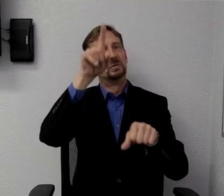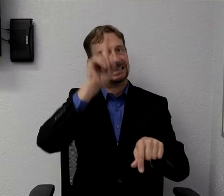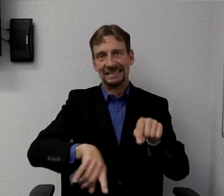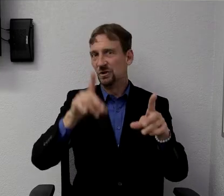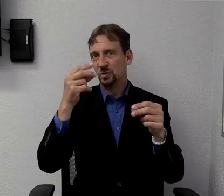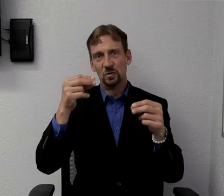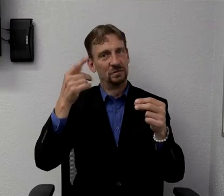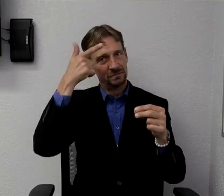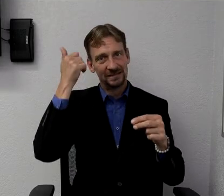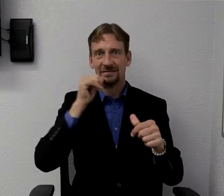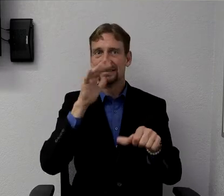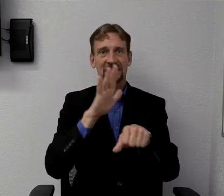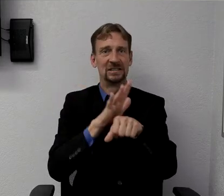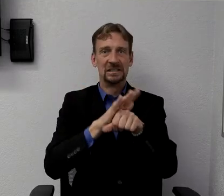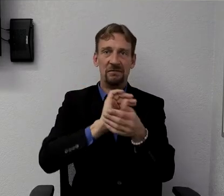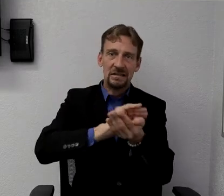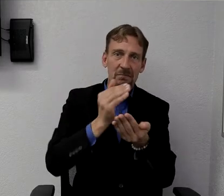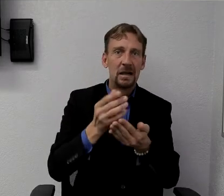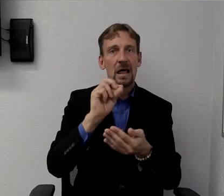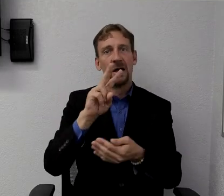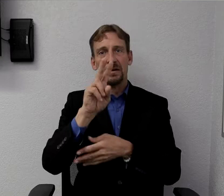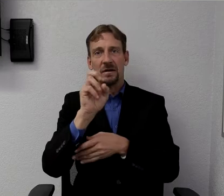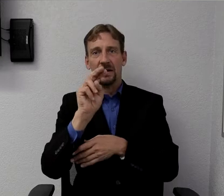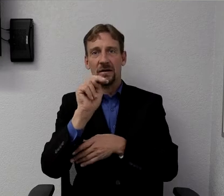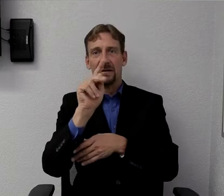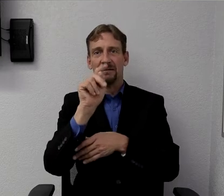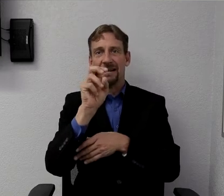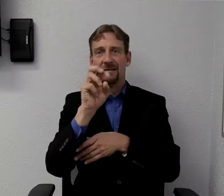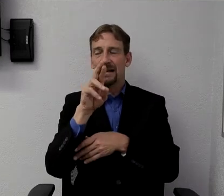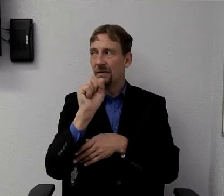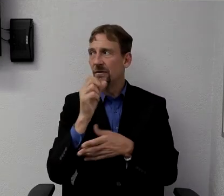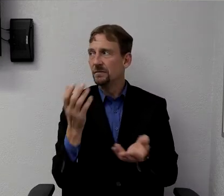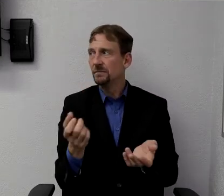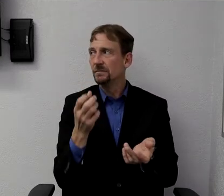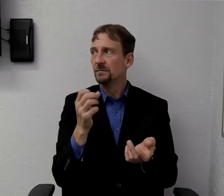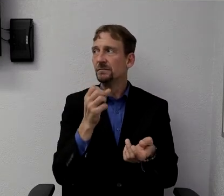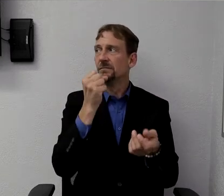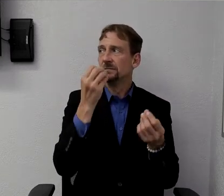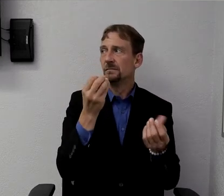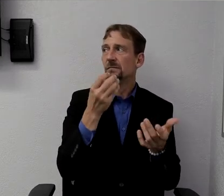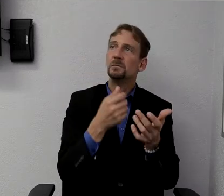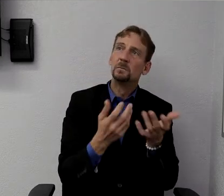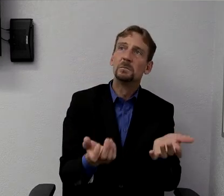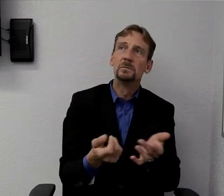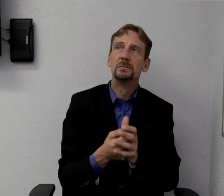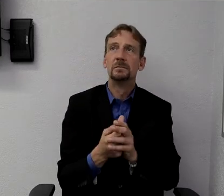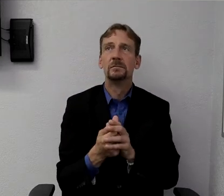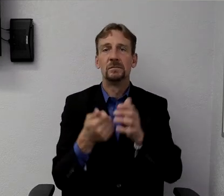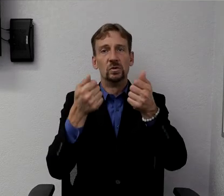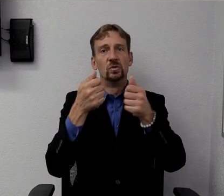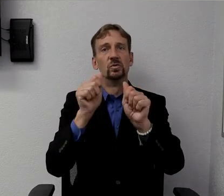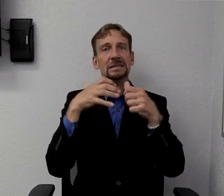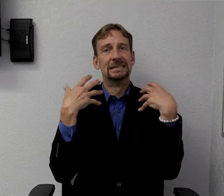supplies and ventilators, things of that nature. And so you try to take healthcare workers out